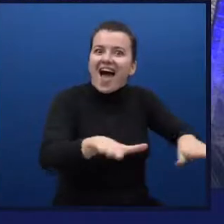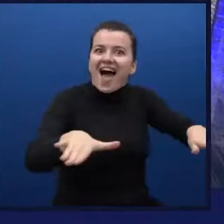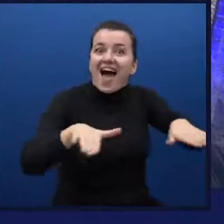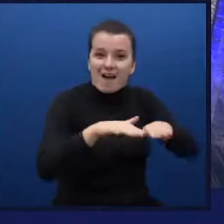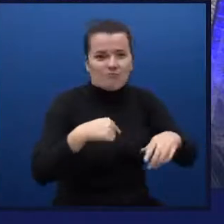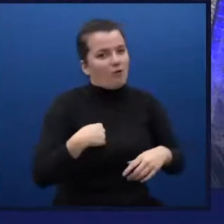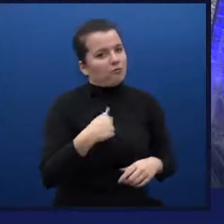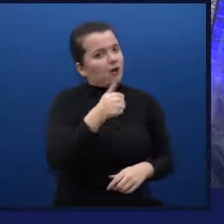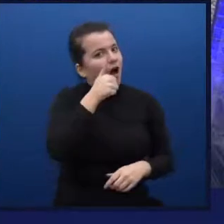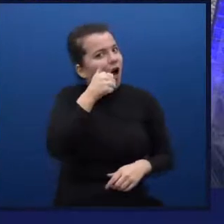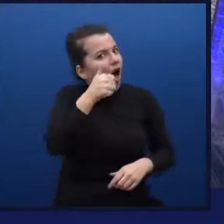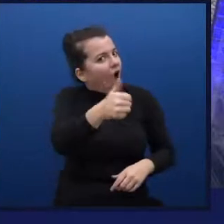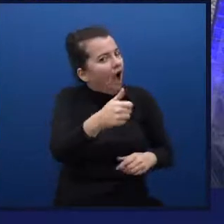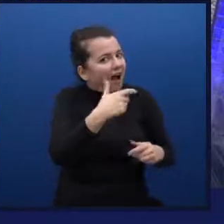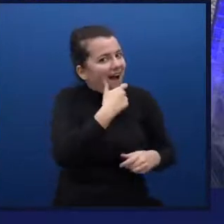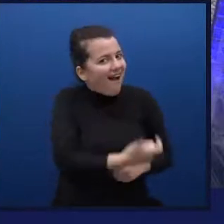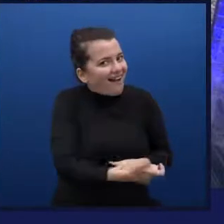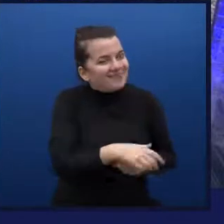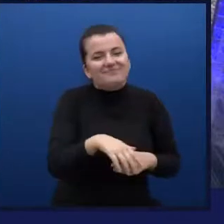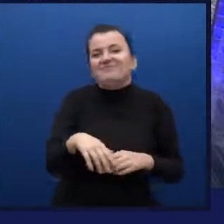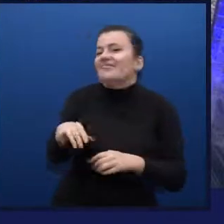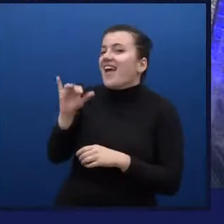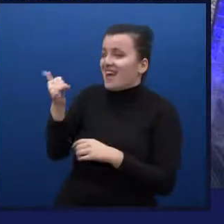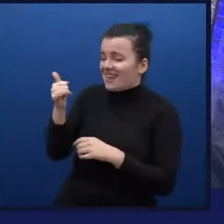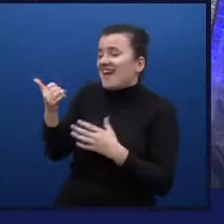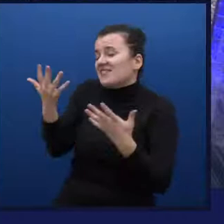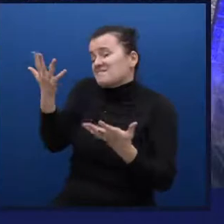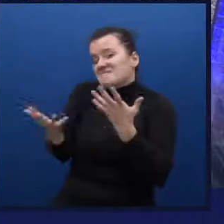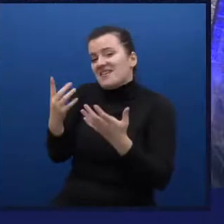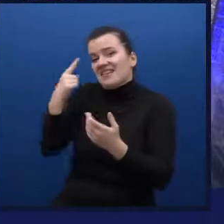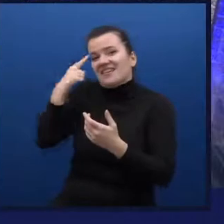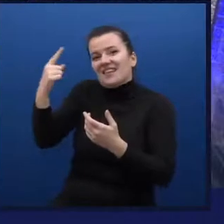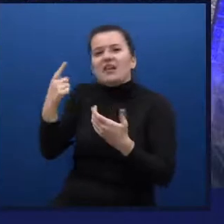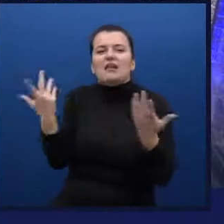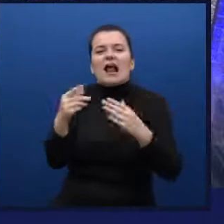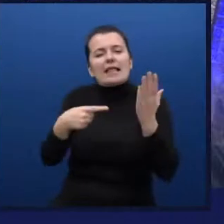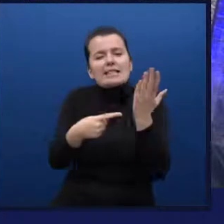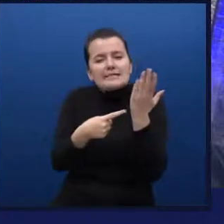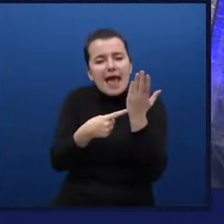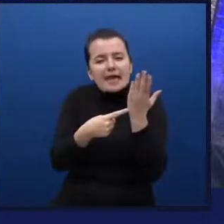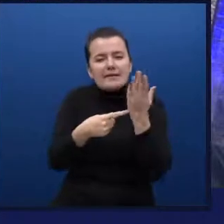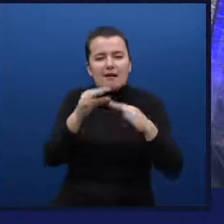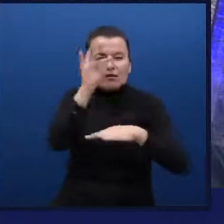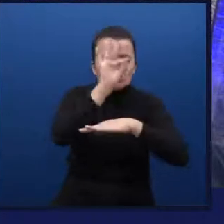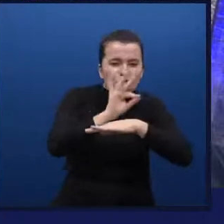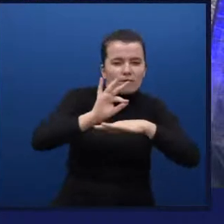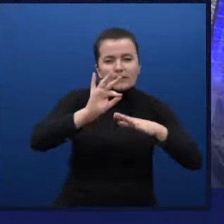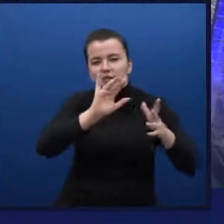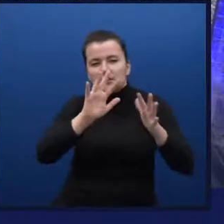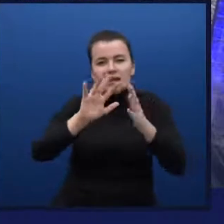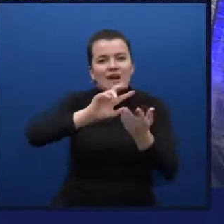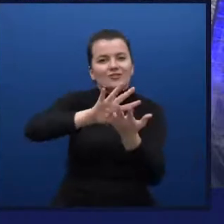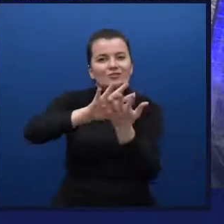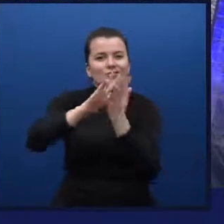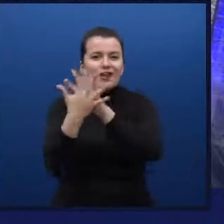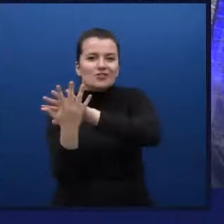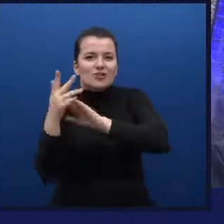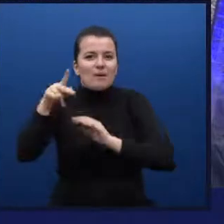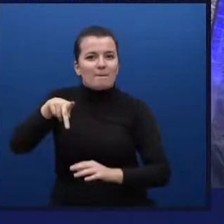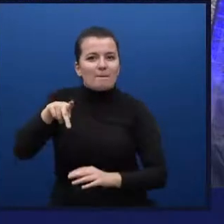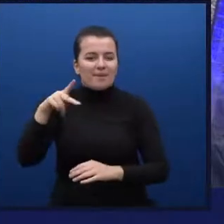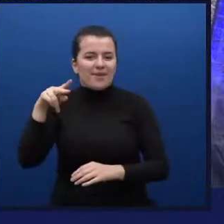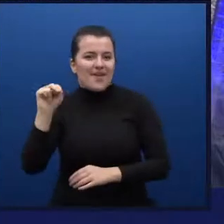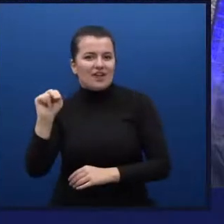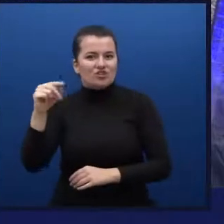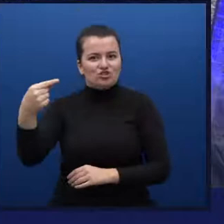down from architectural drawings and a lot of complicated technical stuff down to a PNG, I can draw a PNG in